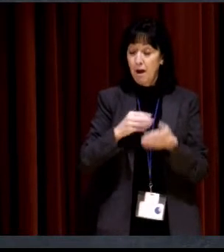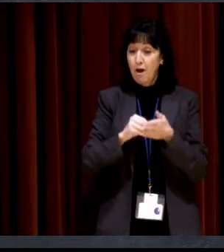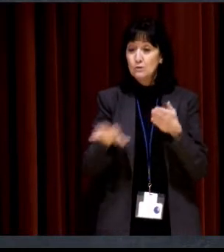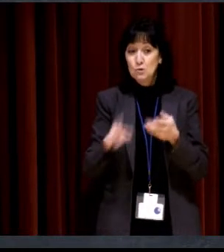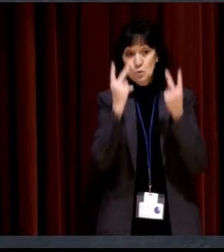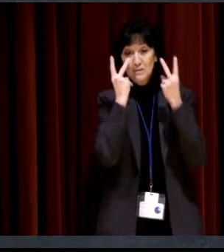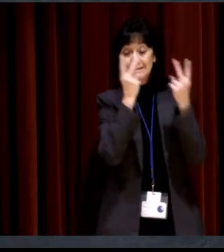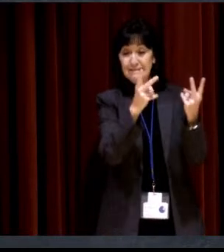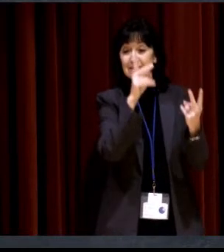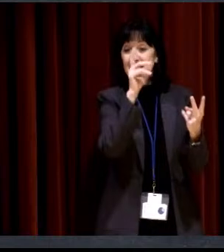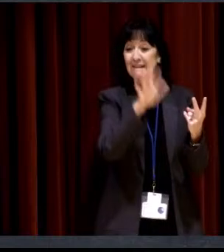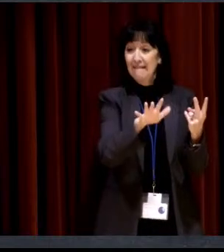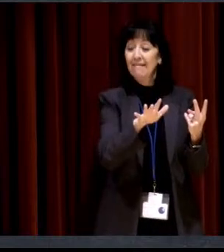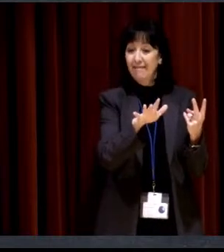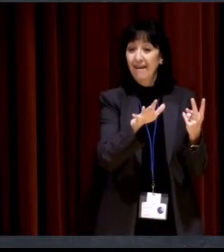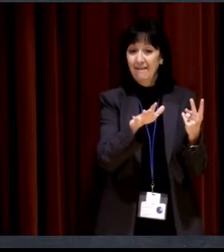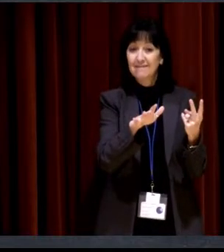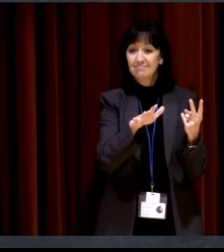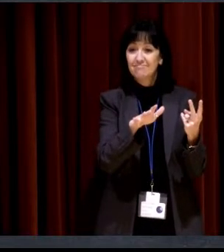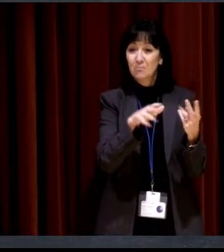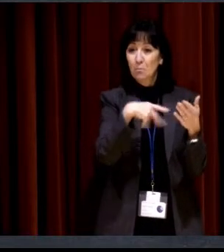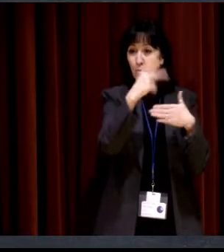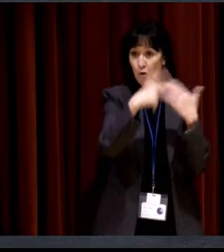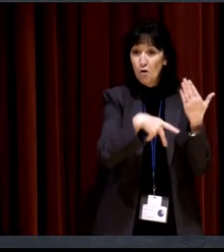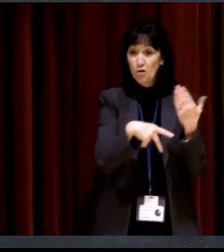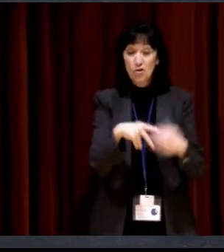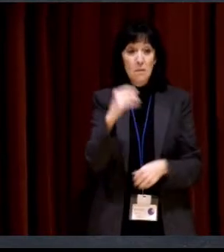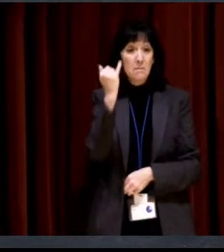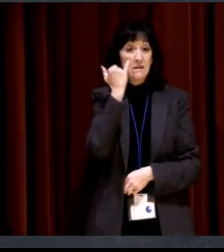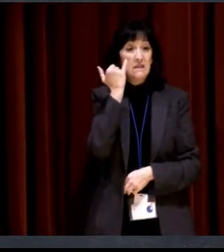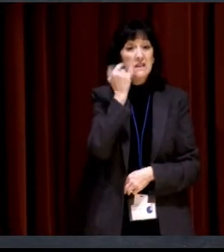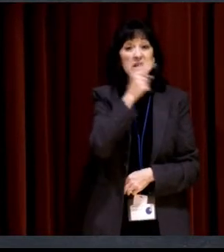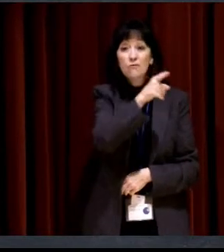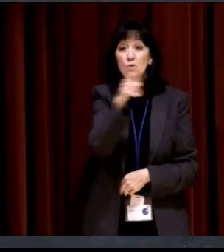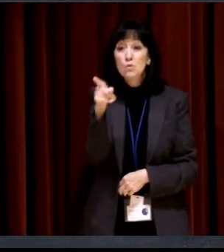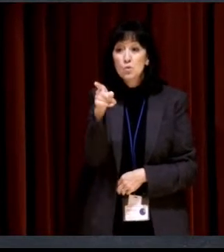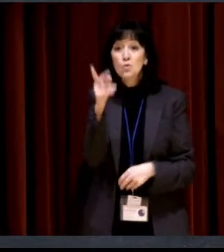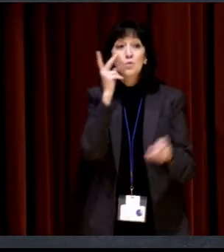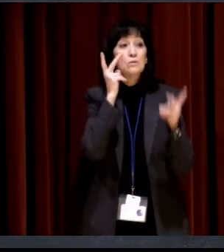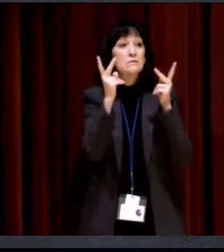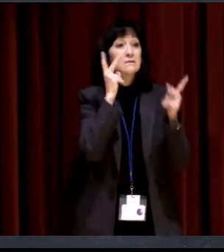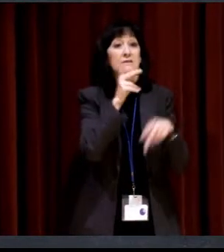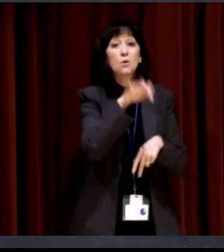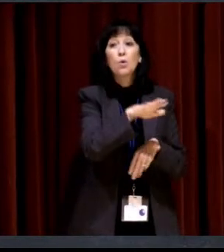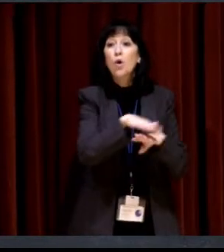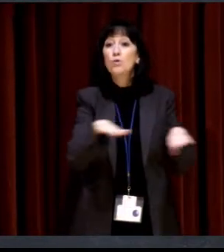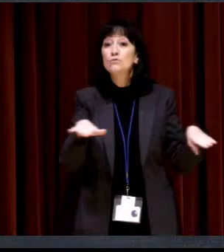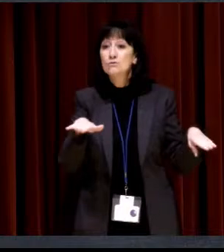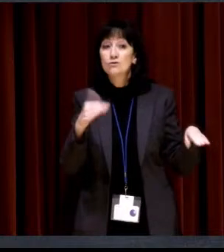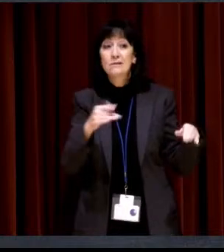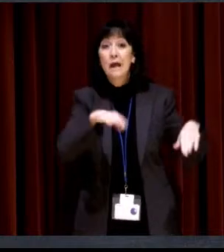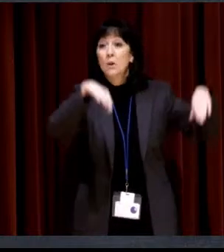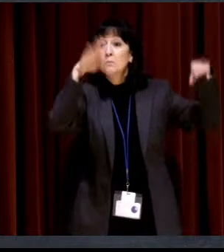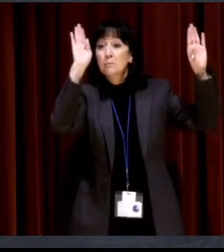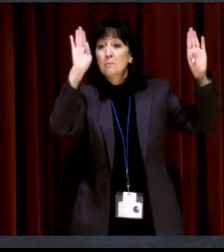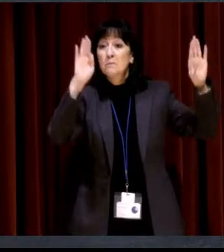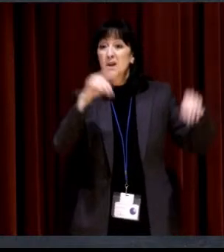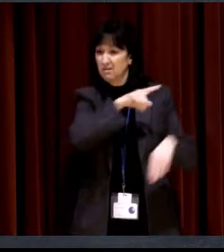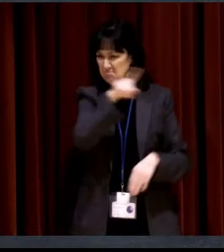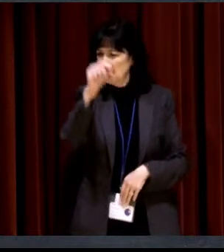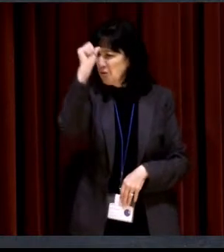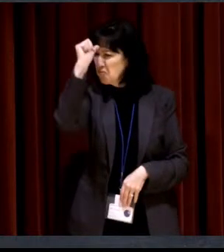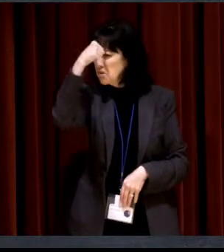And I bet you if you found any of those children in the city of Wilmington somewhere, they'll remember that Miss Lang took them to see the Terracotta